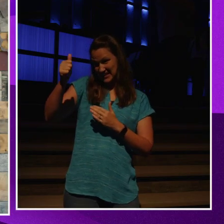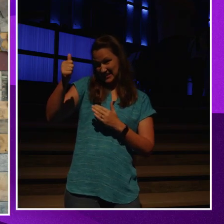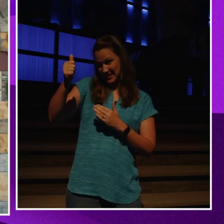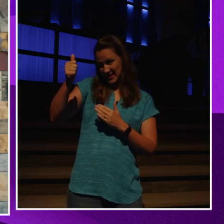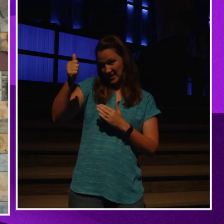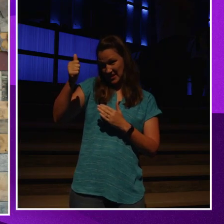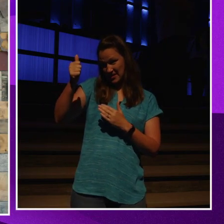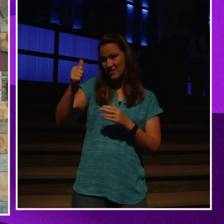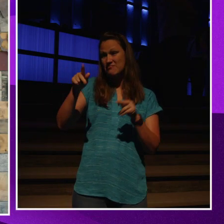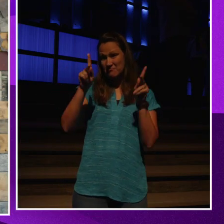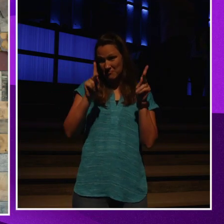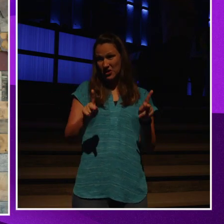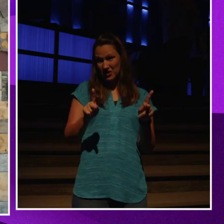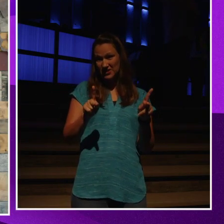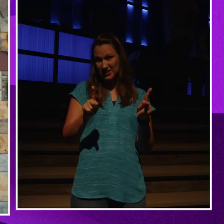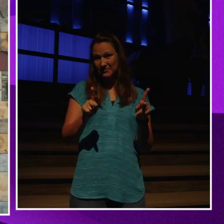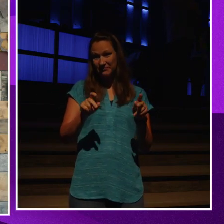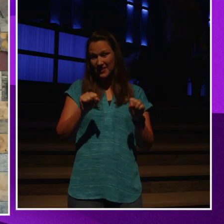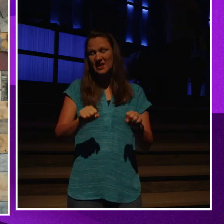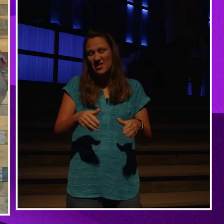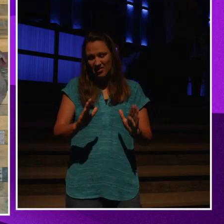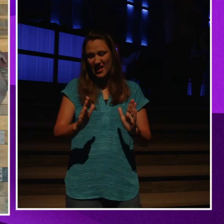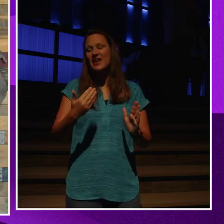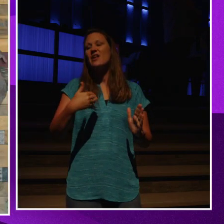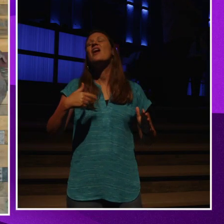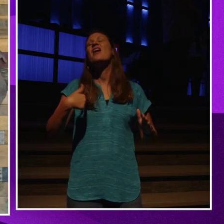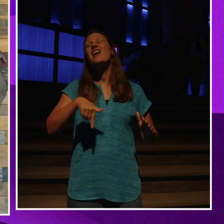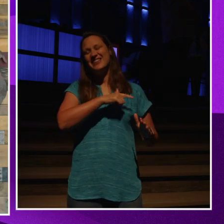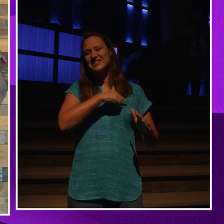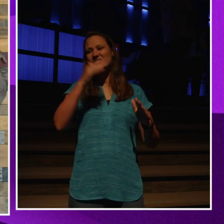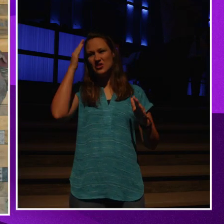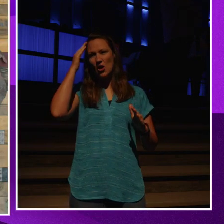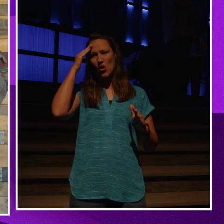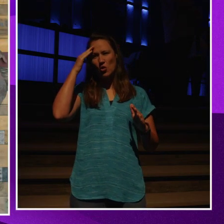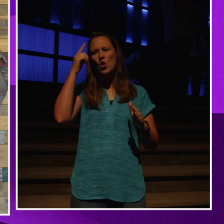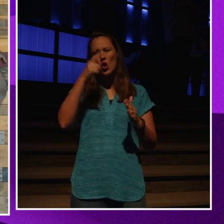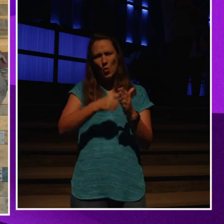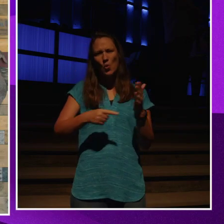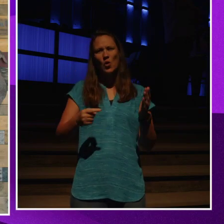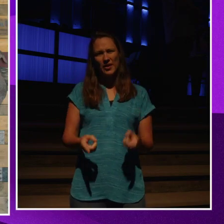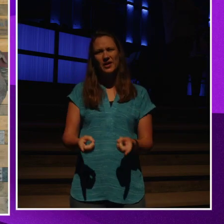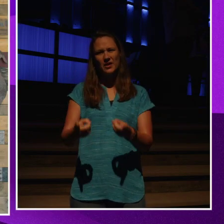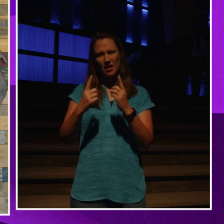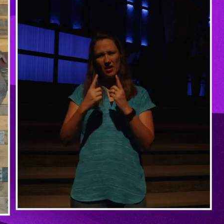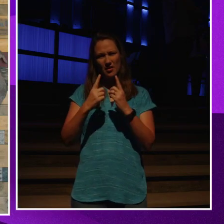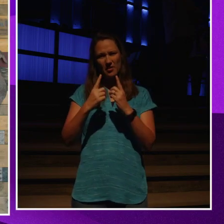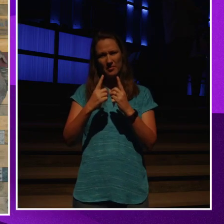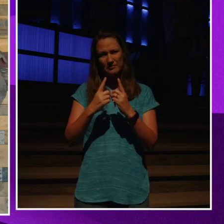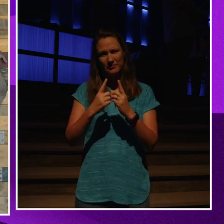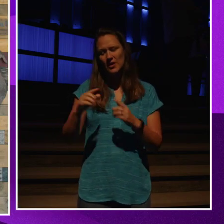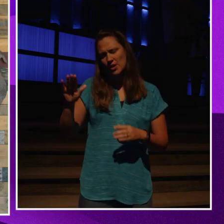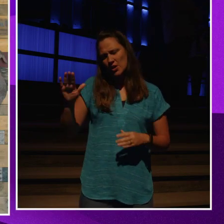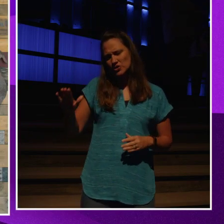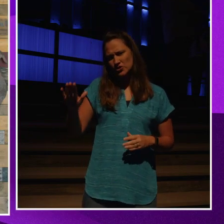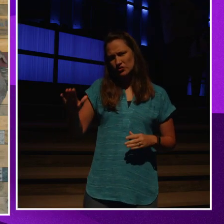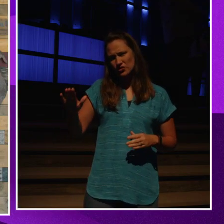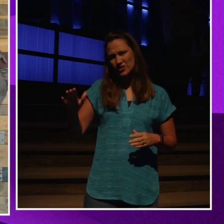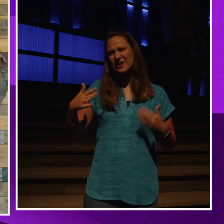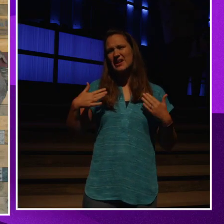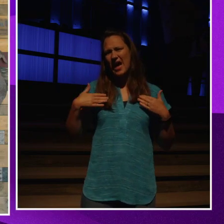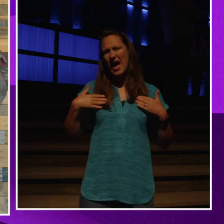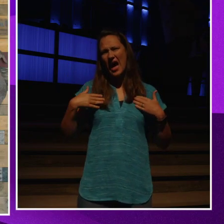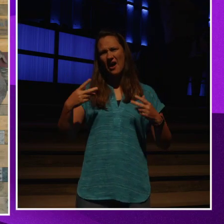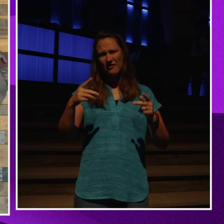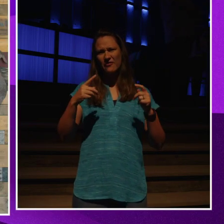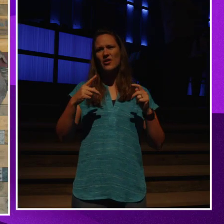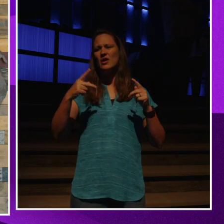of fellowship at both Welcome Centers today. Youth Central will be having a luau this Friday, August the 6th from